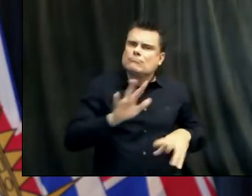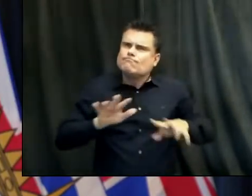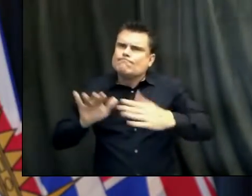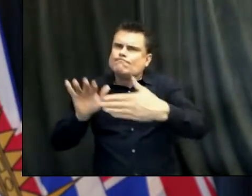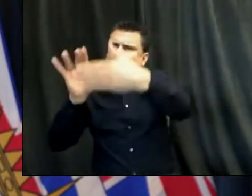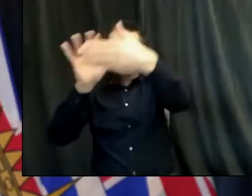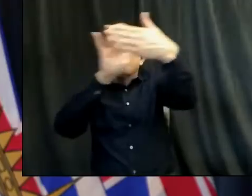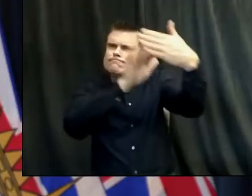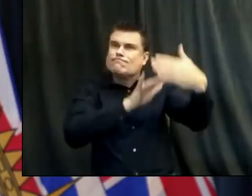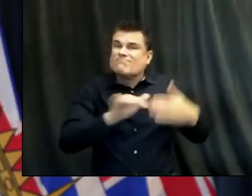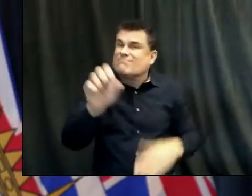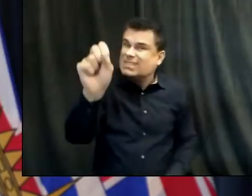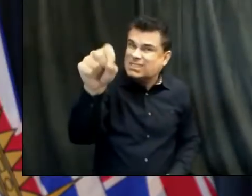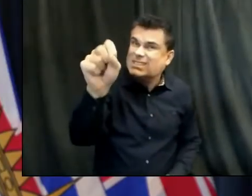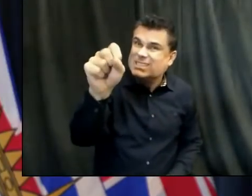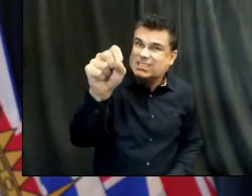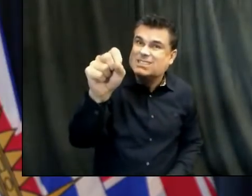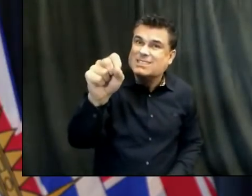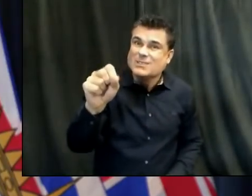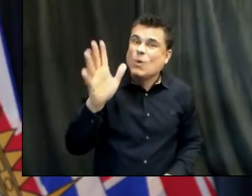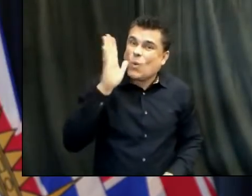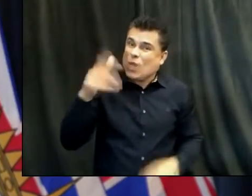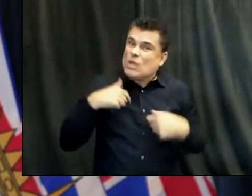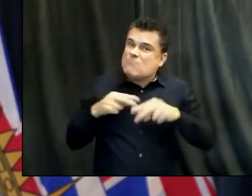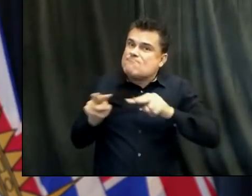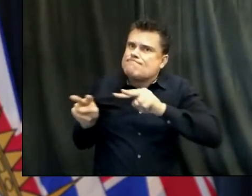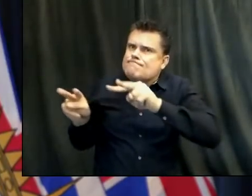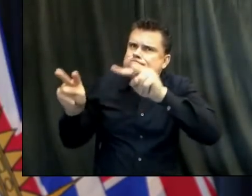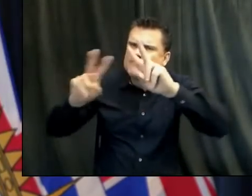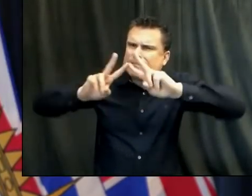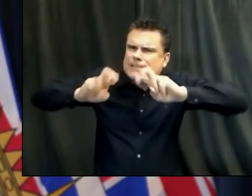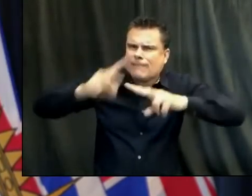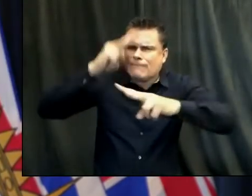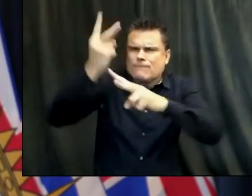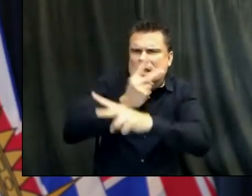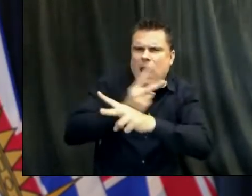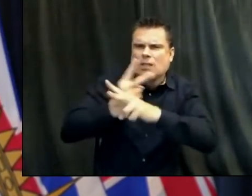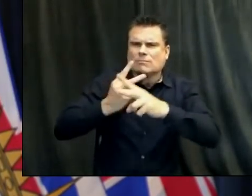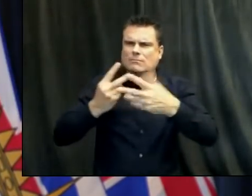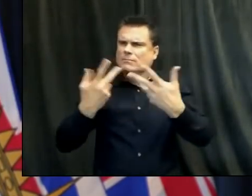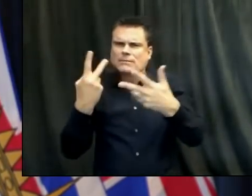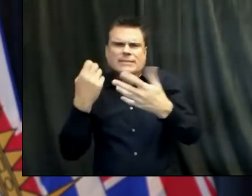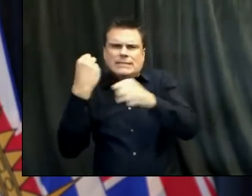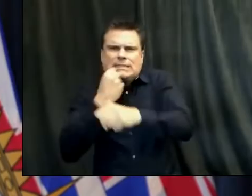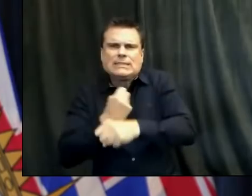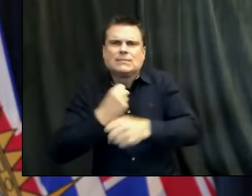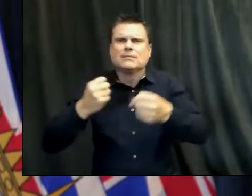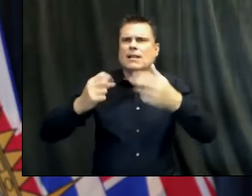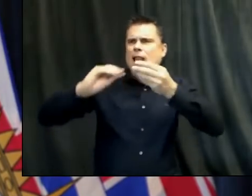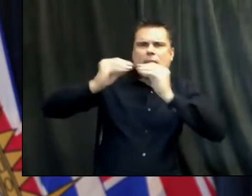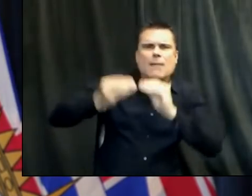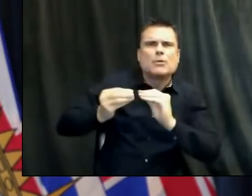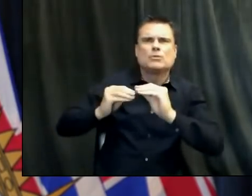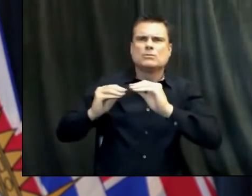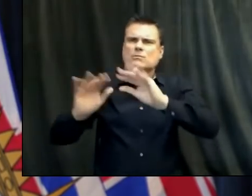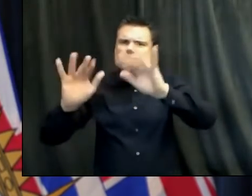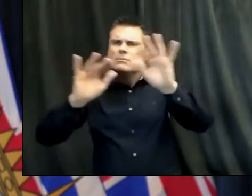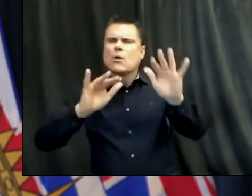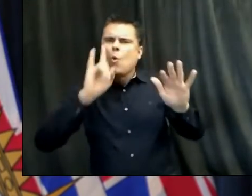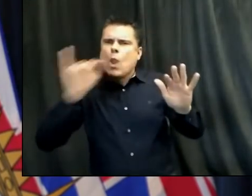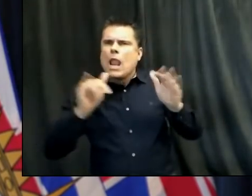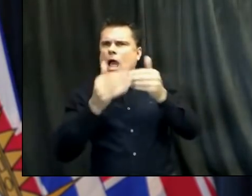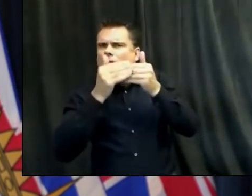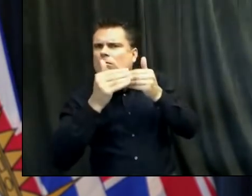colleagues about what's going on, what the situation is, what are the things that we need to think about in terms of addressing them,